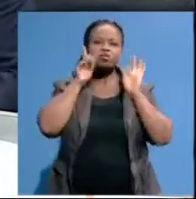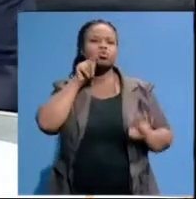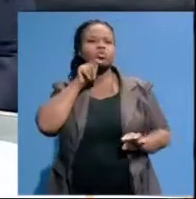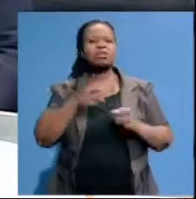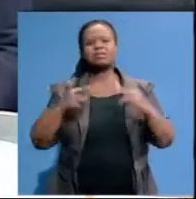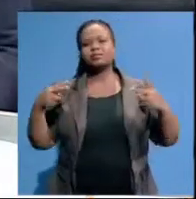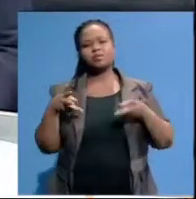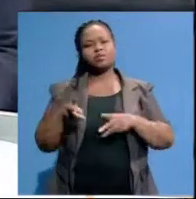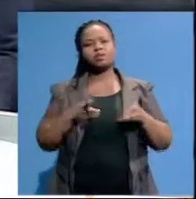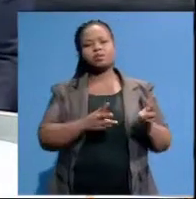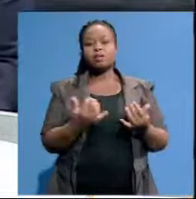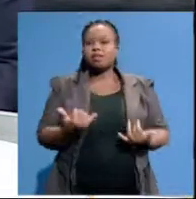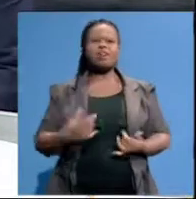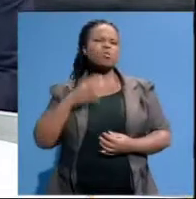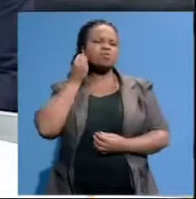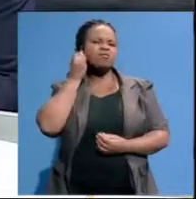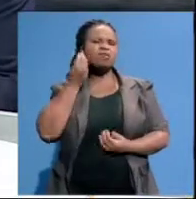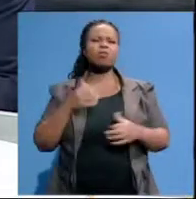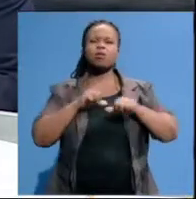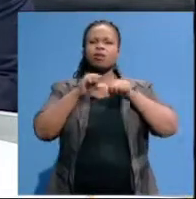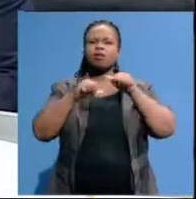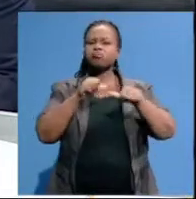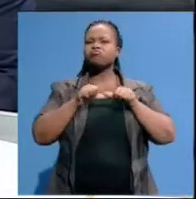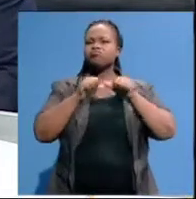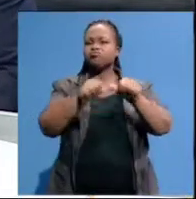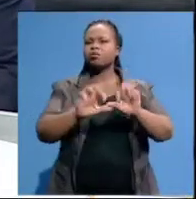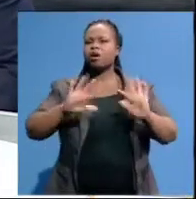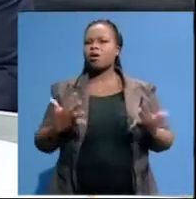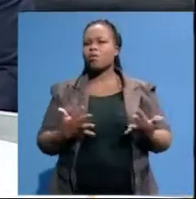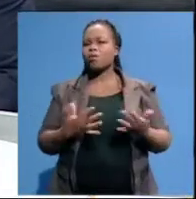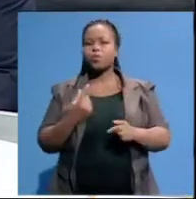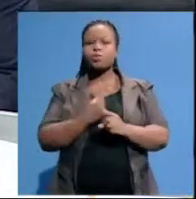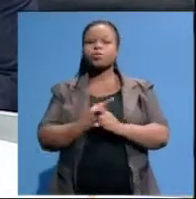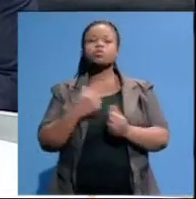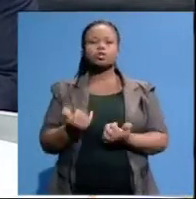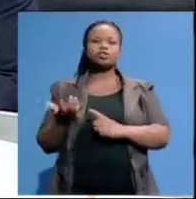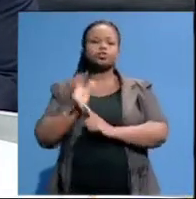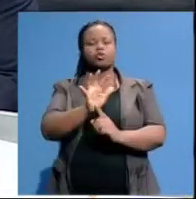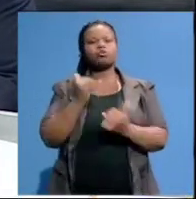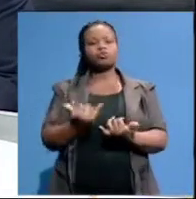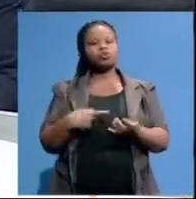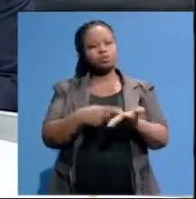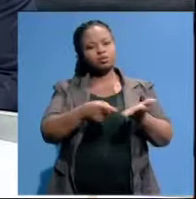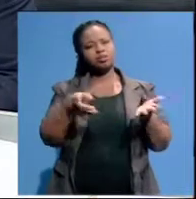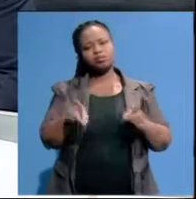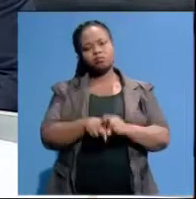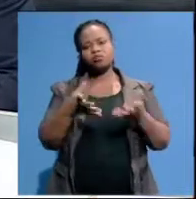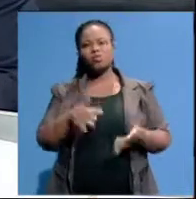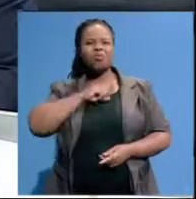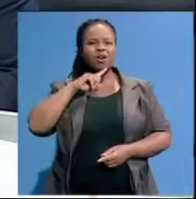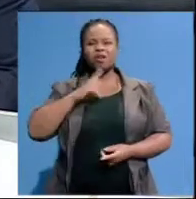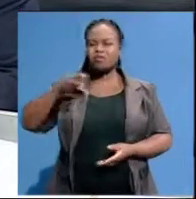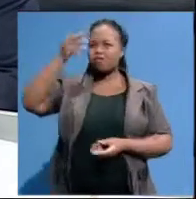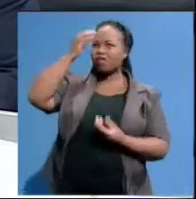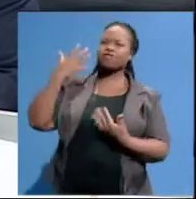you, how do we carry this legacy now moving forward? That's the big thrust of what this show will be about here today. You've learned the lesson, you've heard